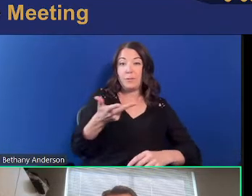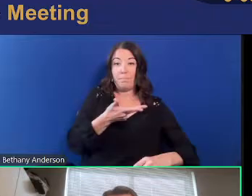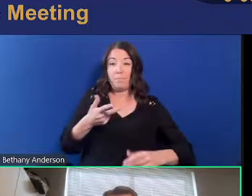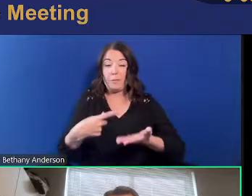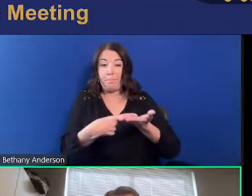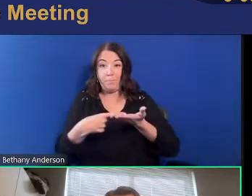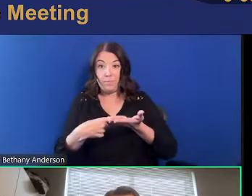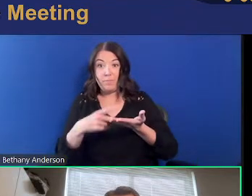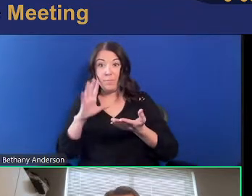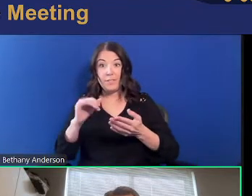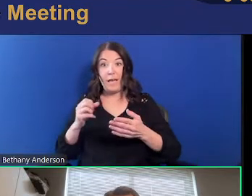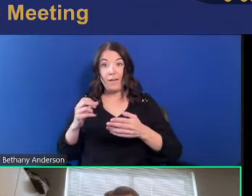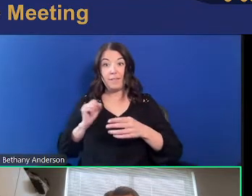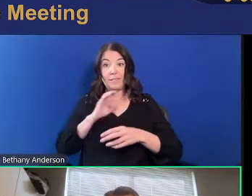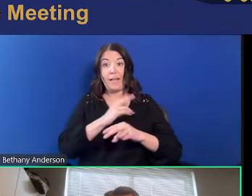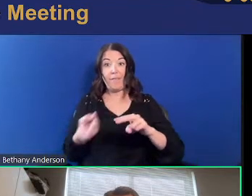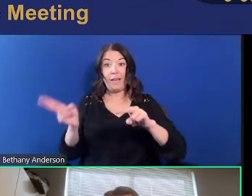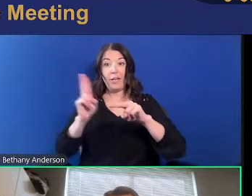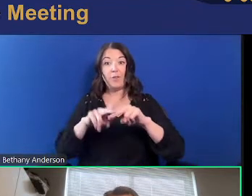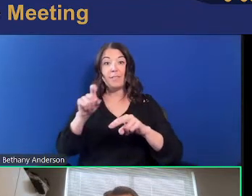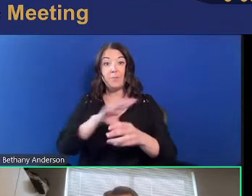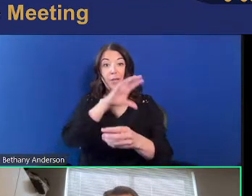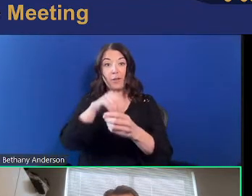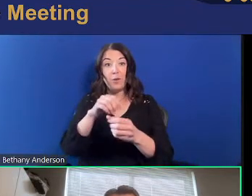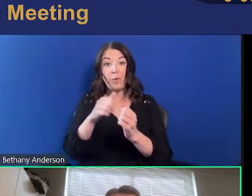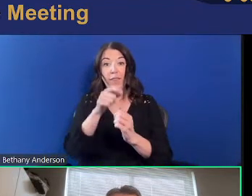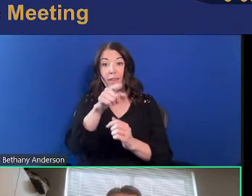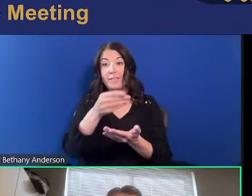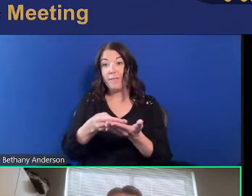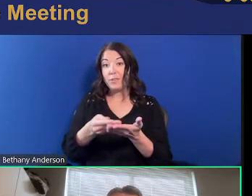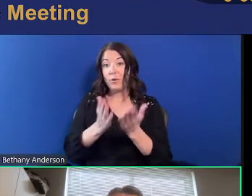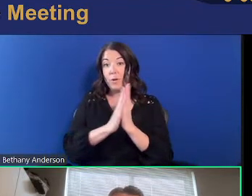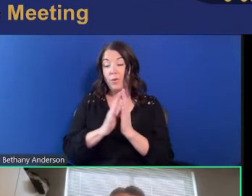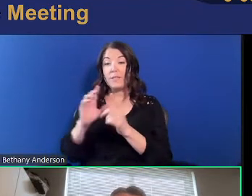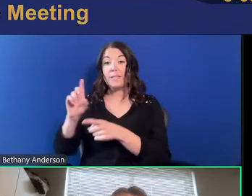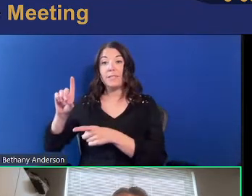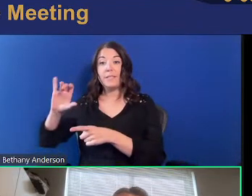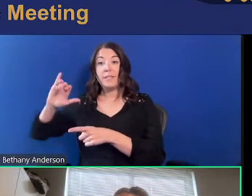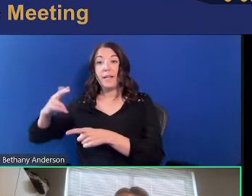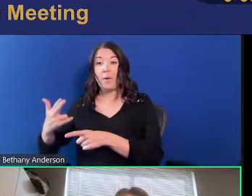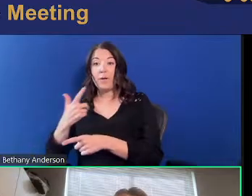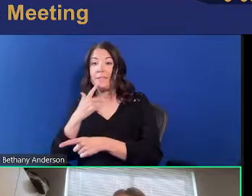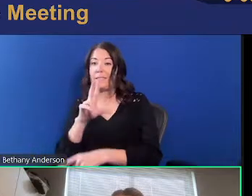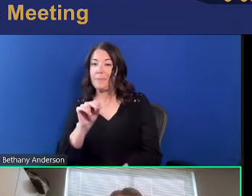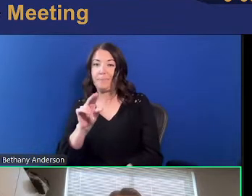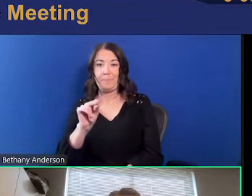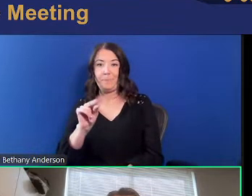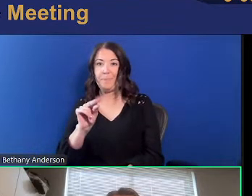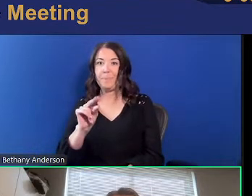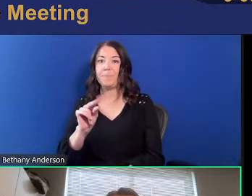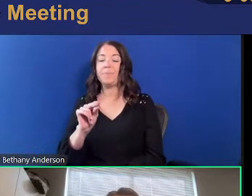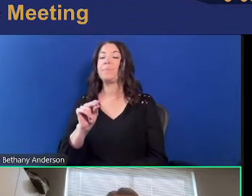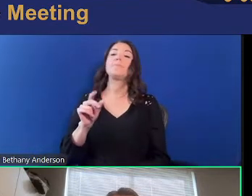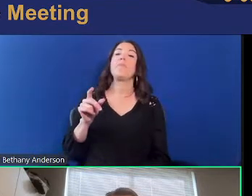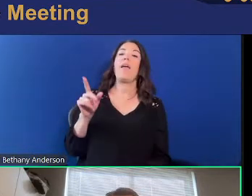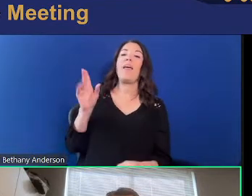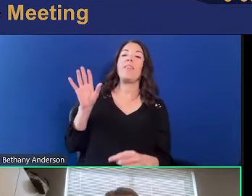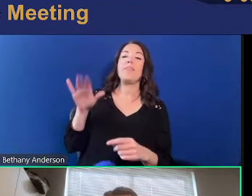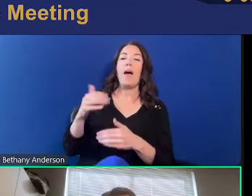increase need to be included in this fiscal request? And Deborah Jacobson has confirmed with us that that's not the case. That process